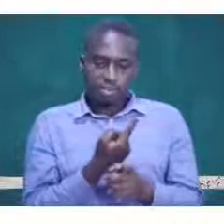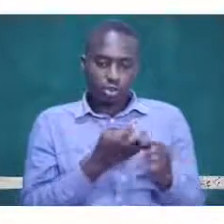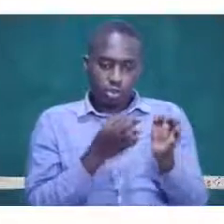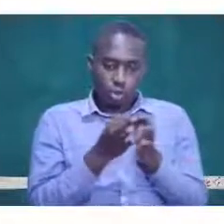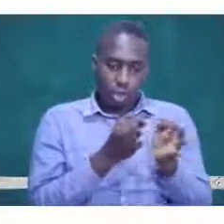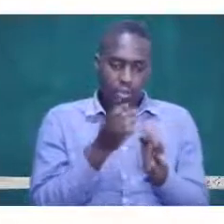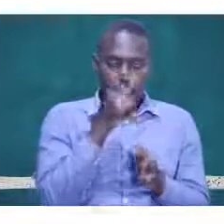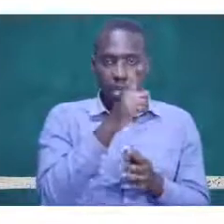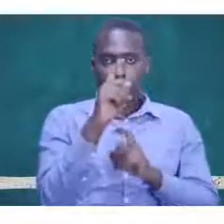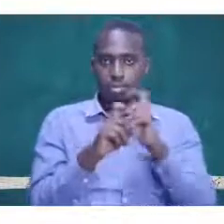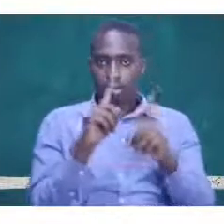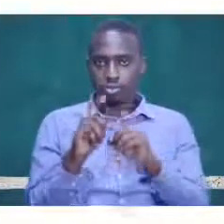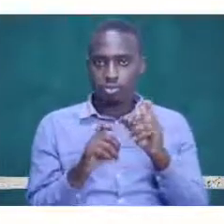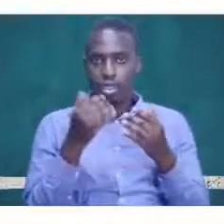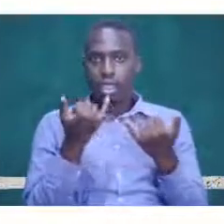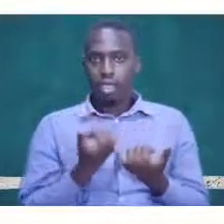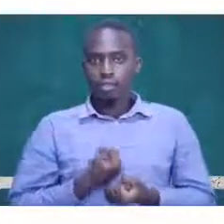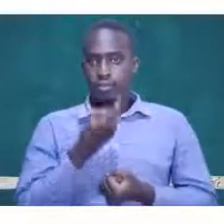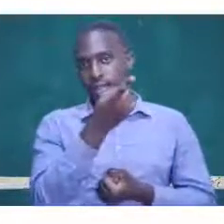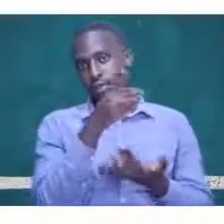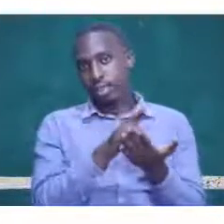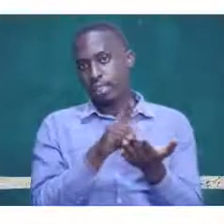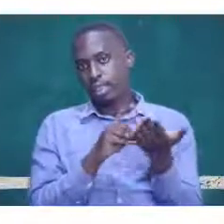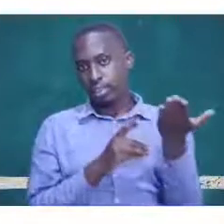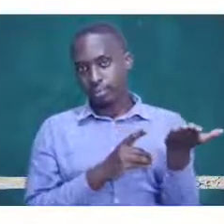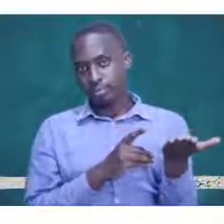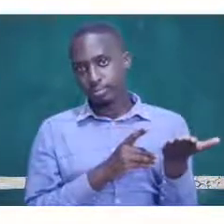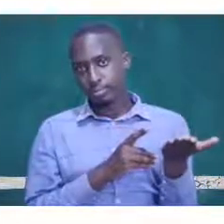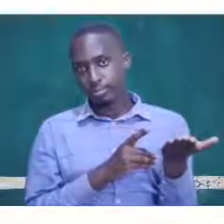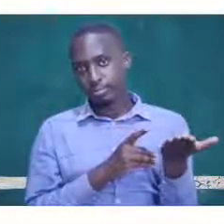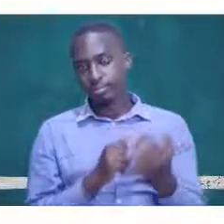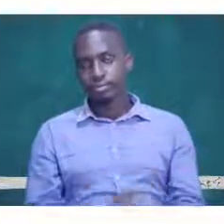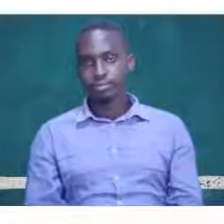question where we have our data here. The data,